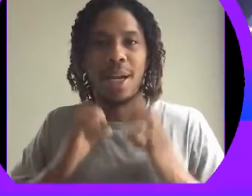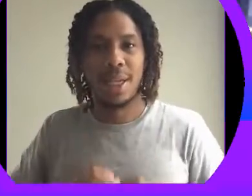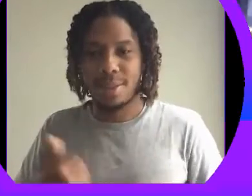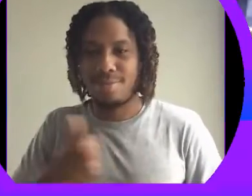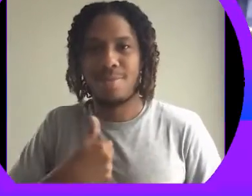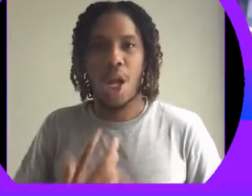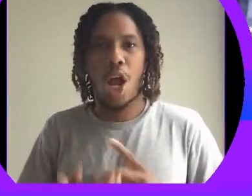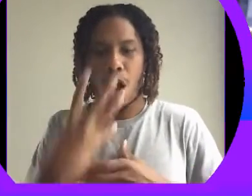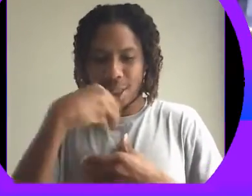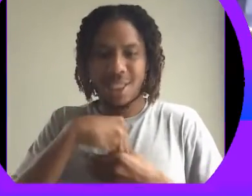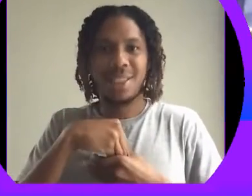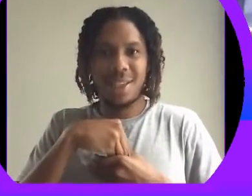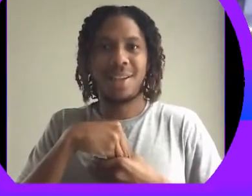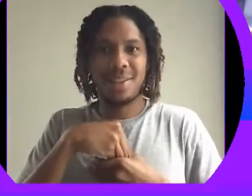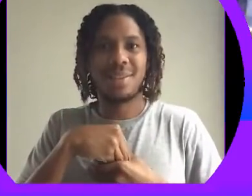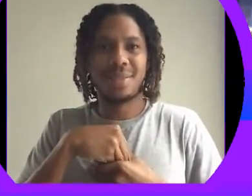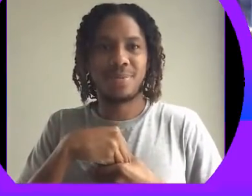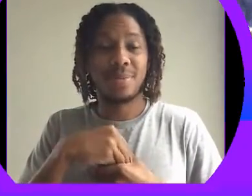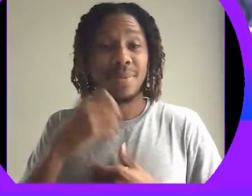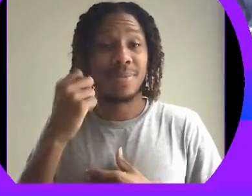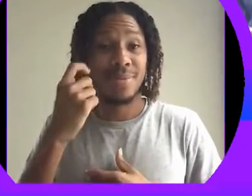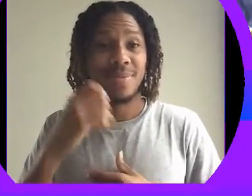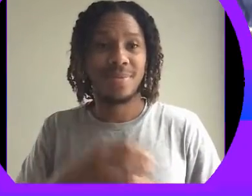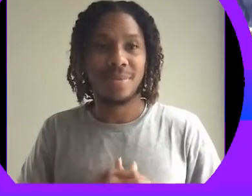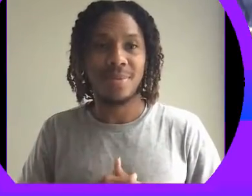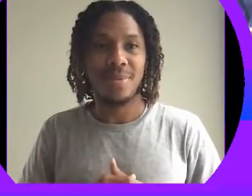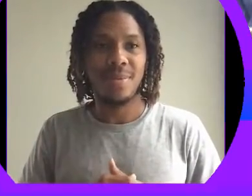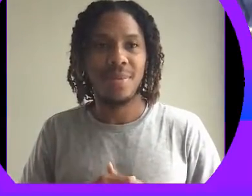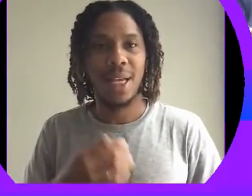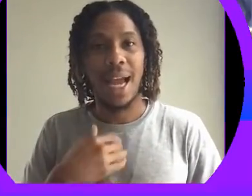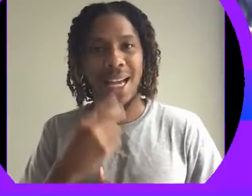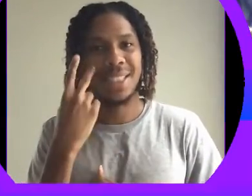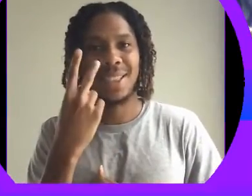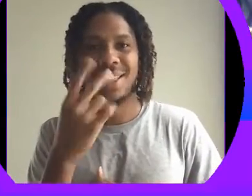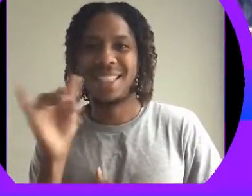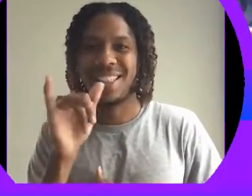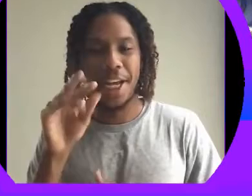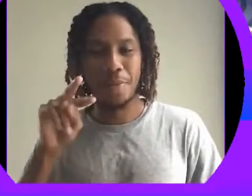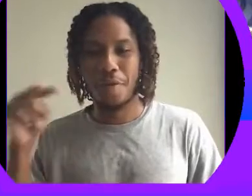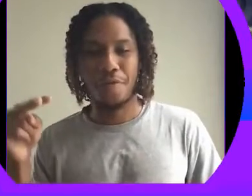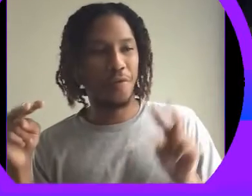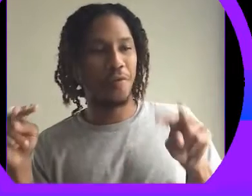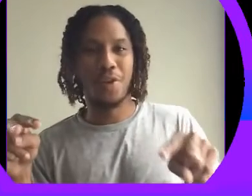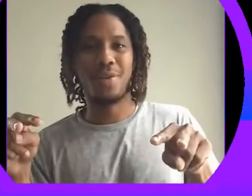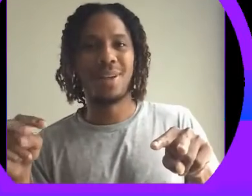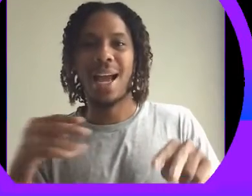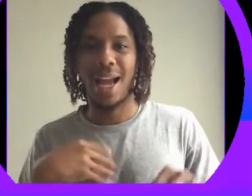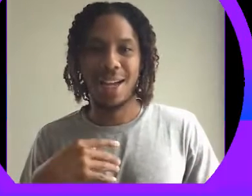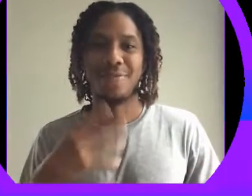autistic and I see what you see. I've been where you've been.